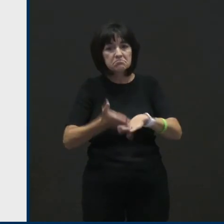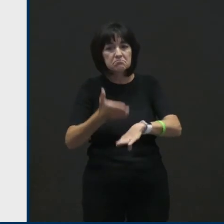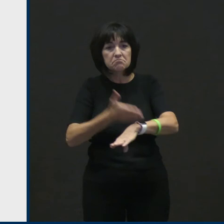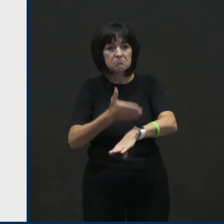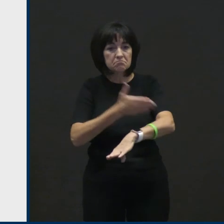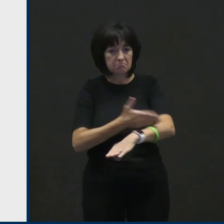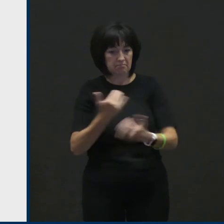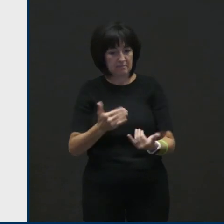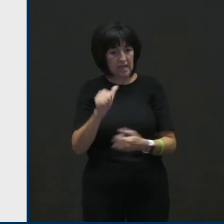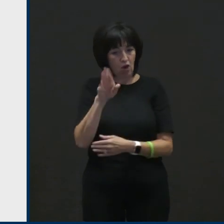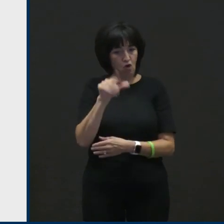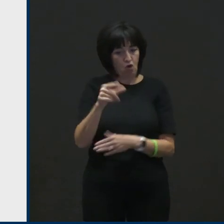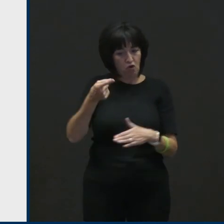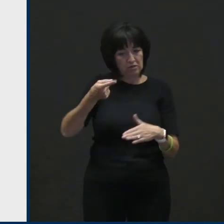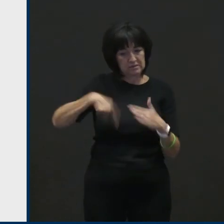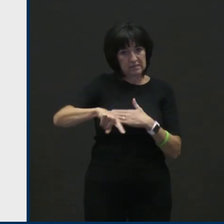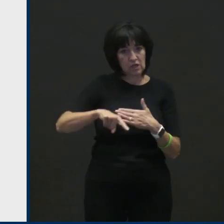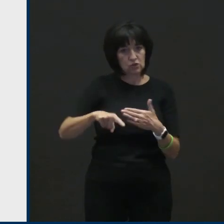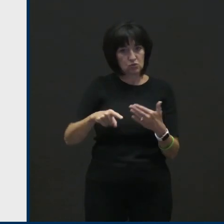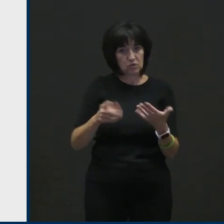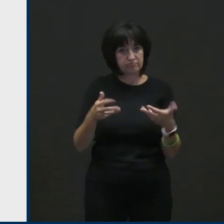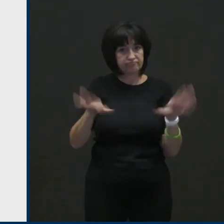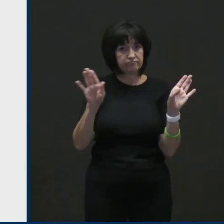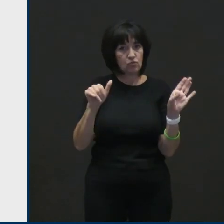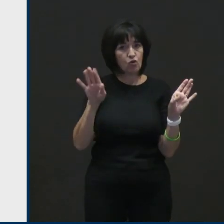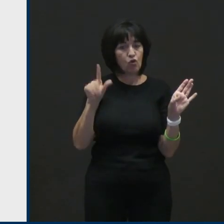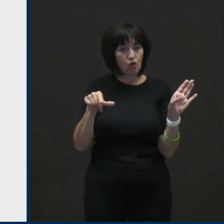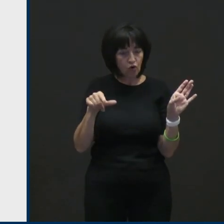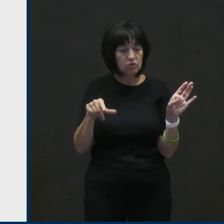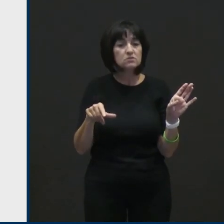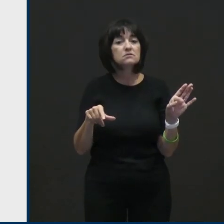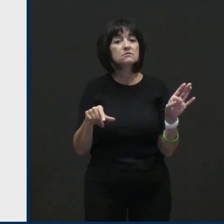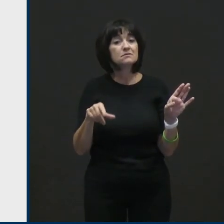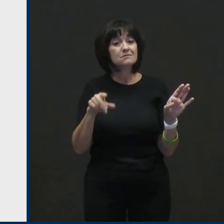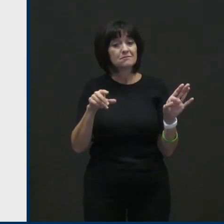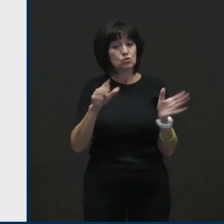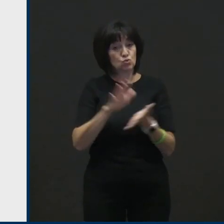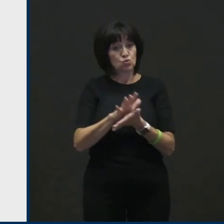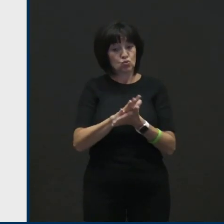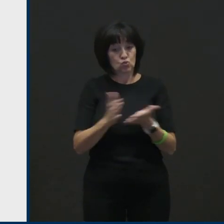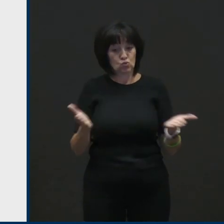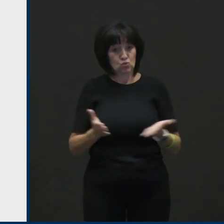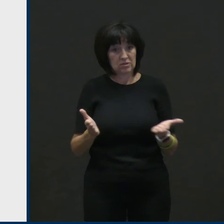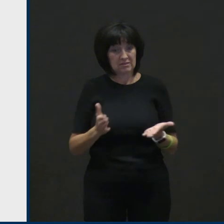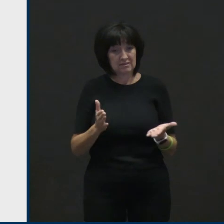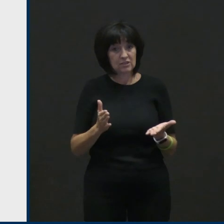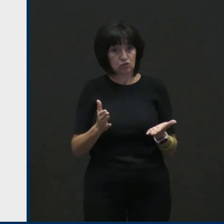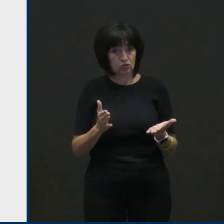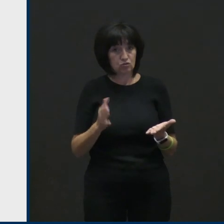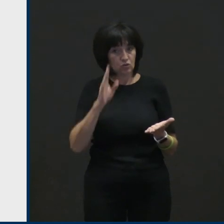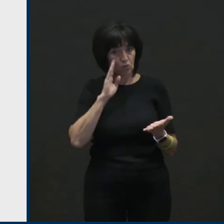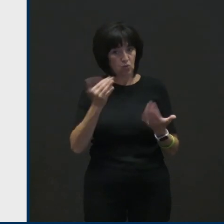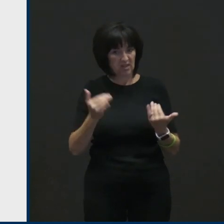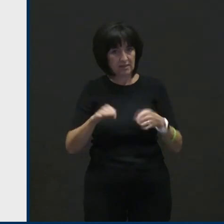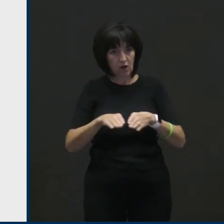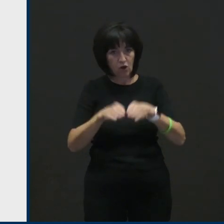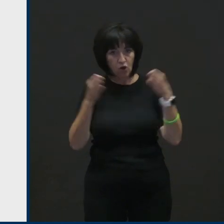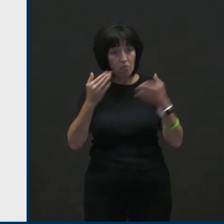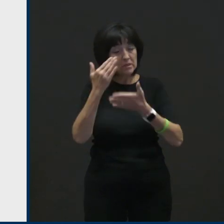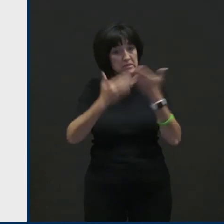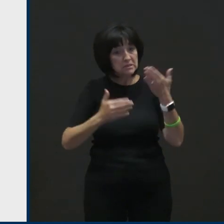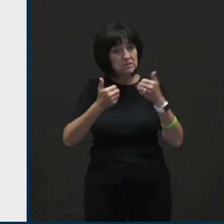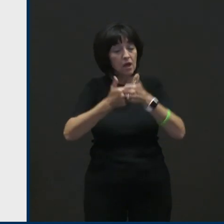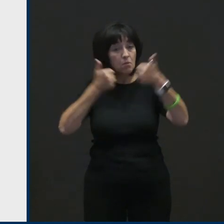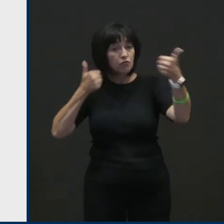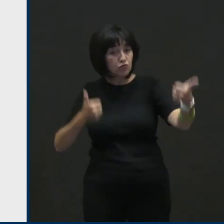week. Schools are opening in Delaware and across the country, sometimes remotely, sometimes in person, but